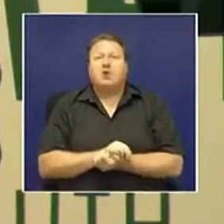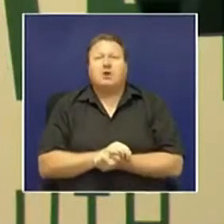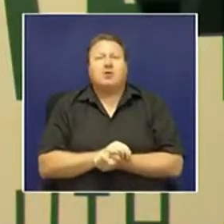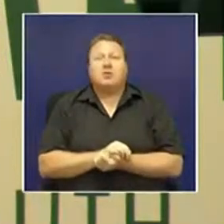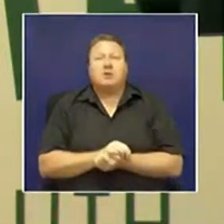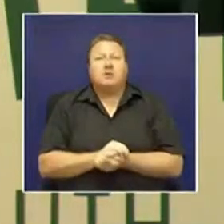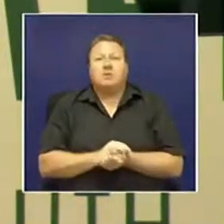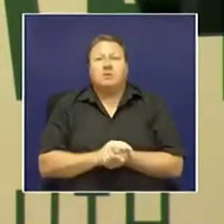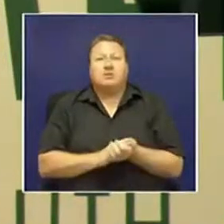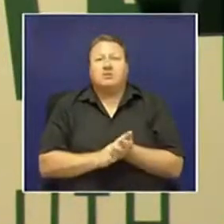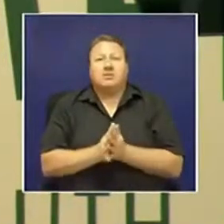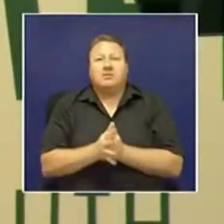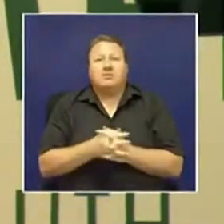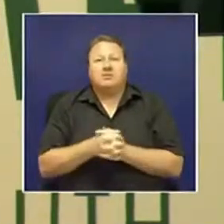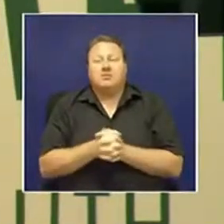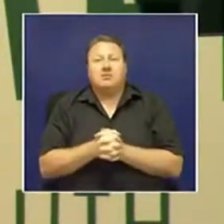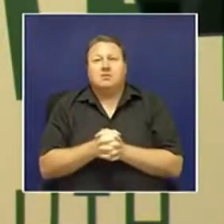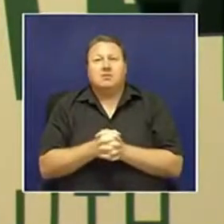pay,